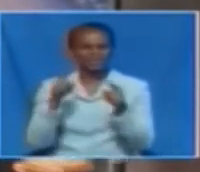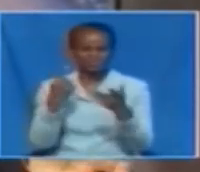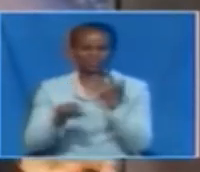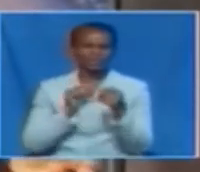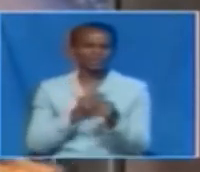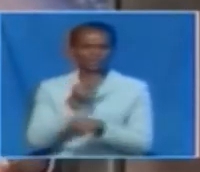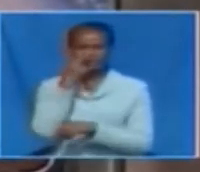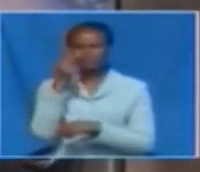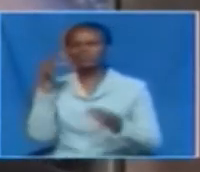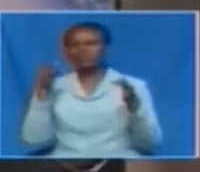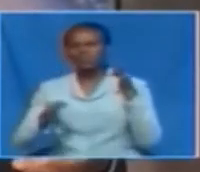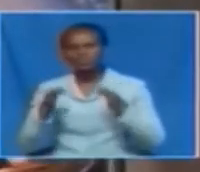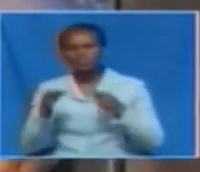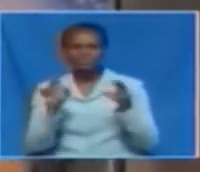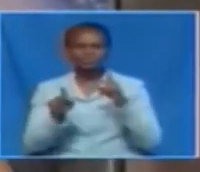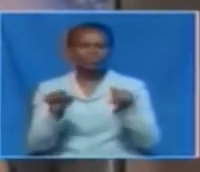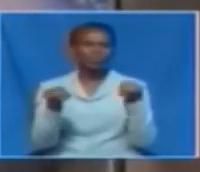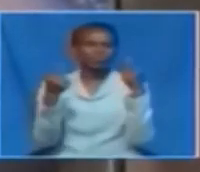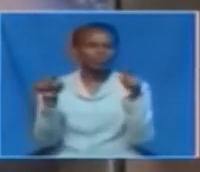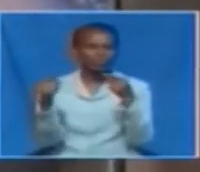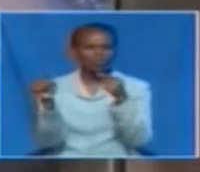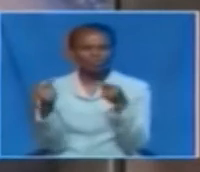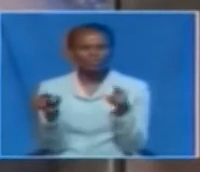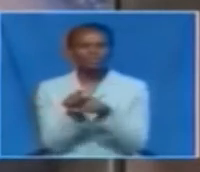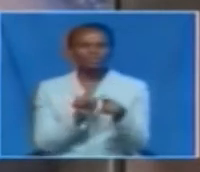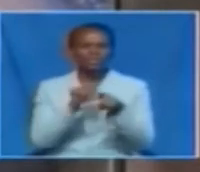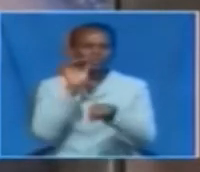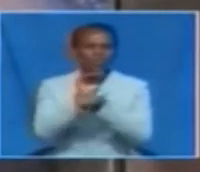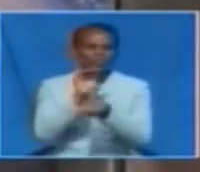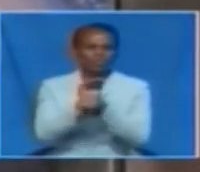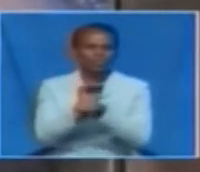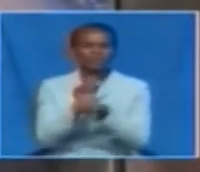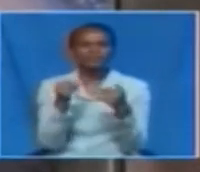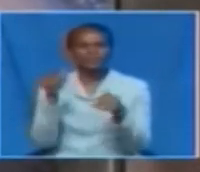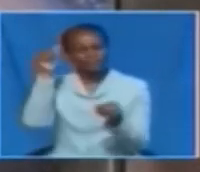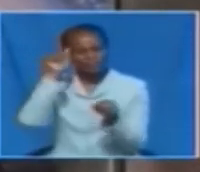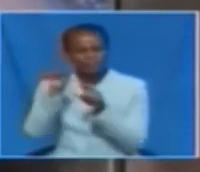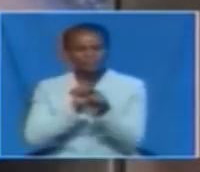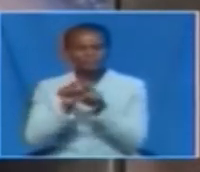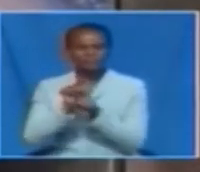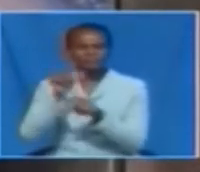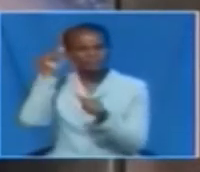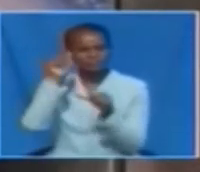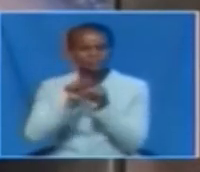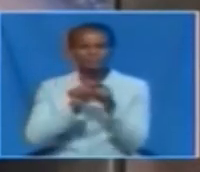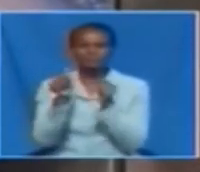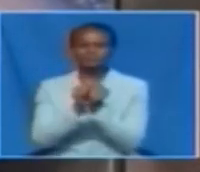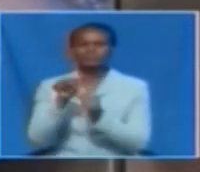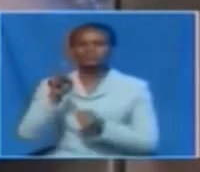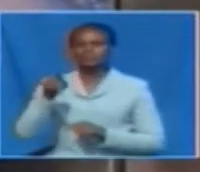court cases and people disputing, even just to issue a statement that you had agreed to start negotiations with the PF, it was a big